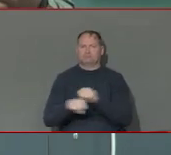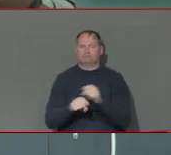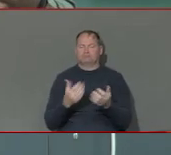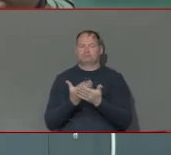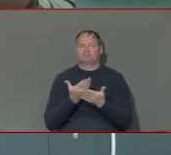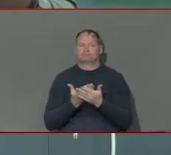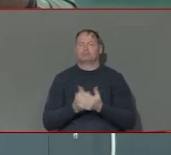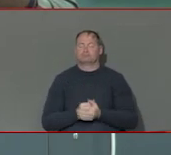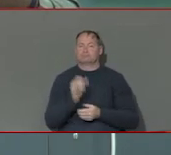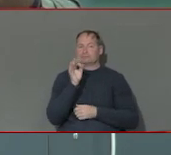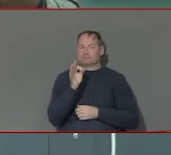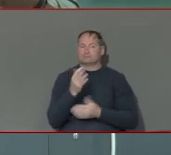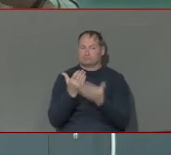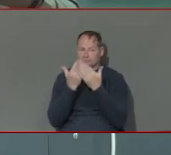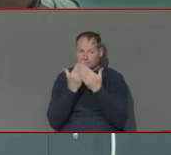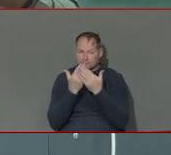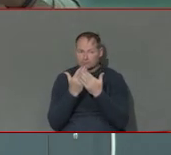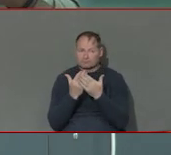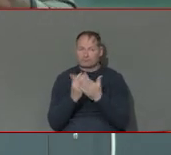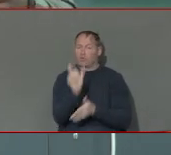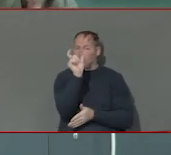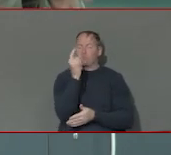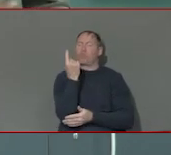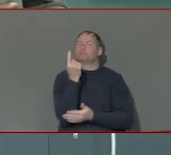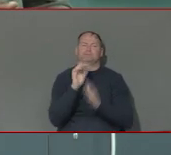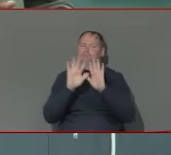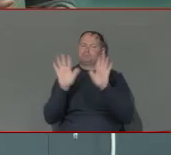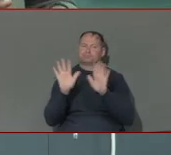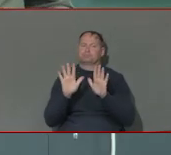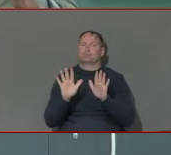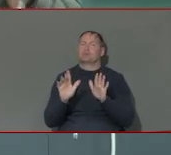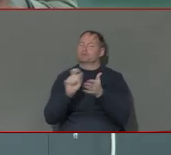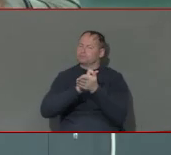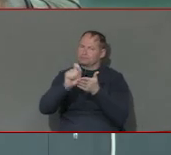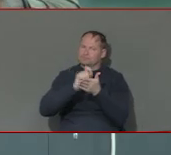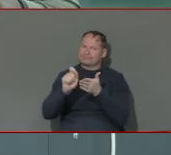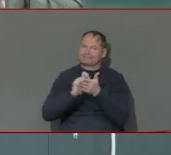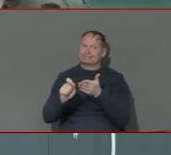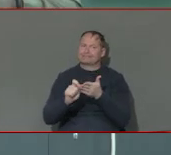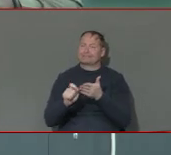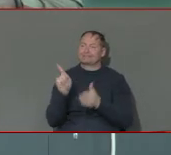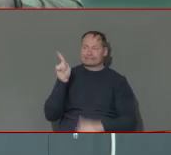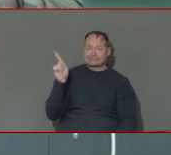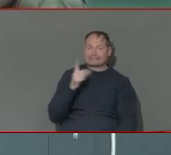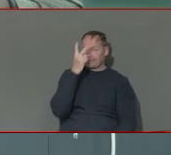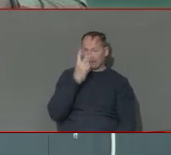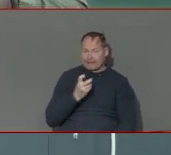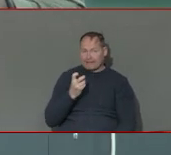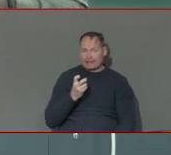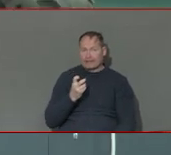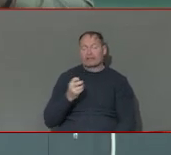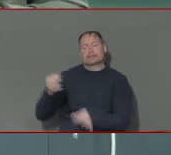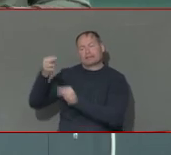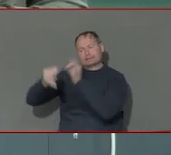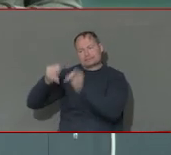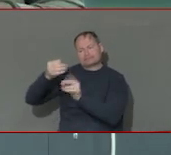to, when you study, you must study how to state them and also be able to explain why is it